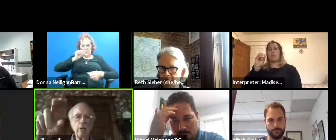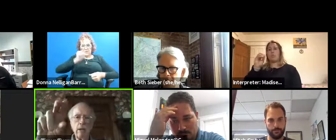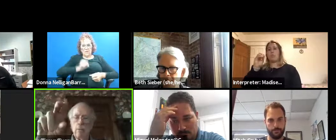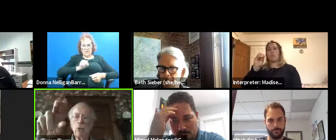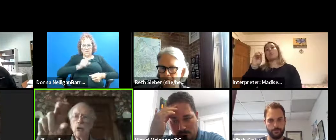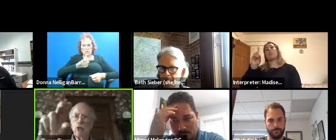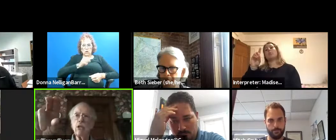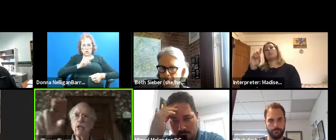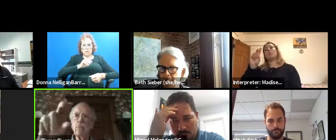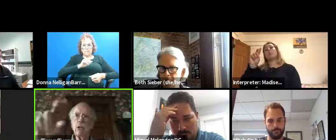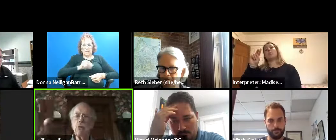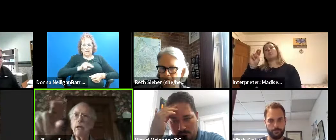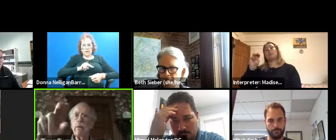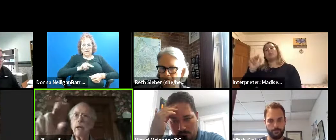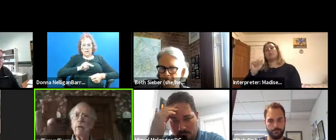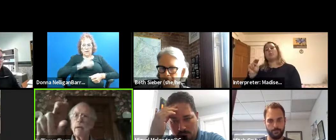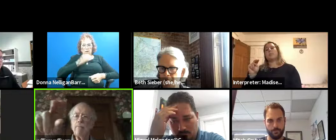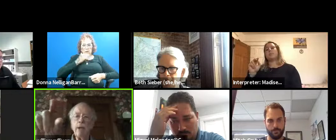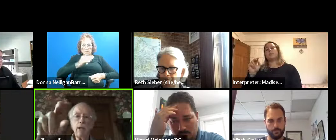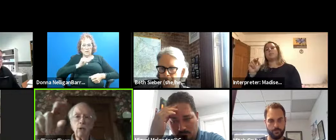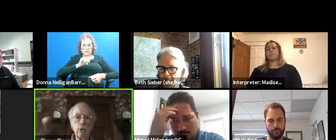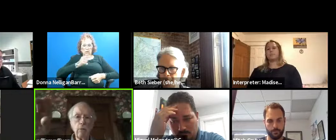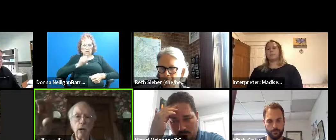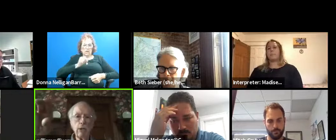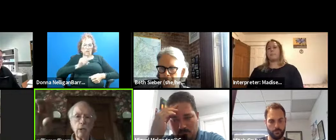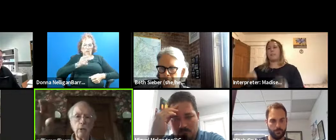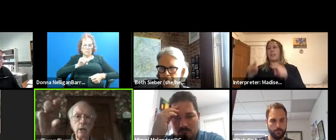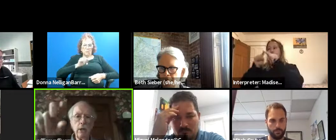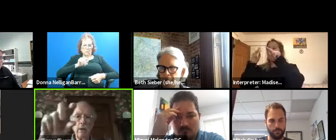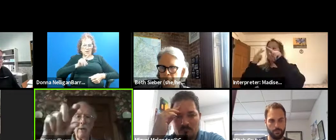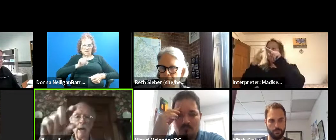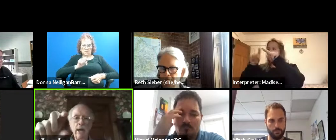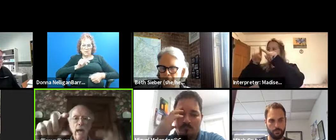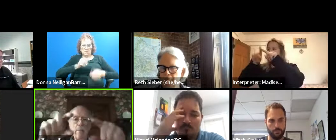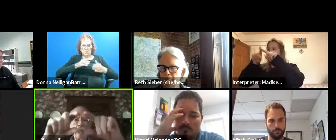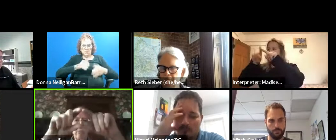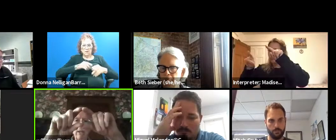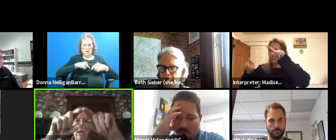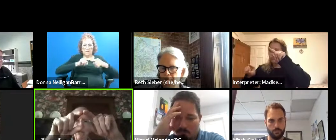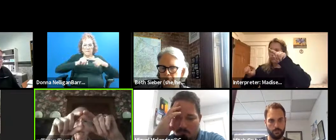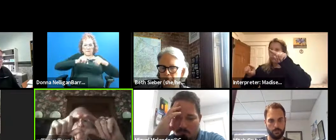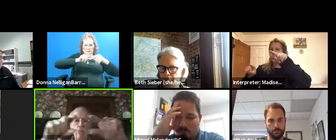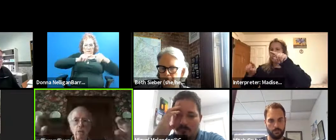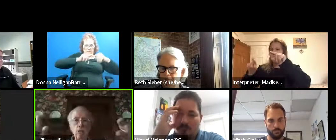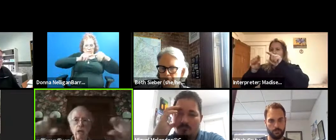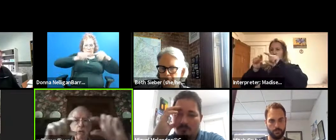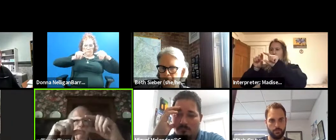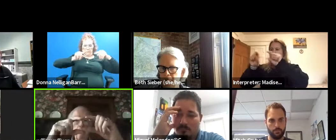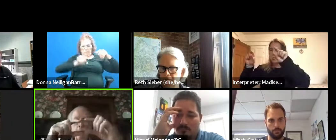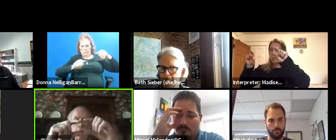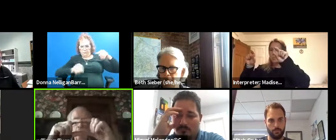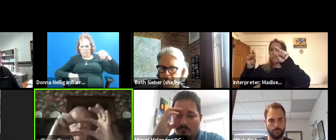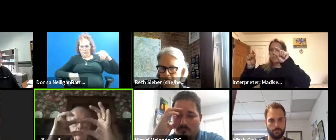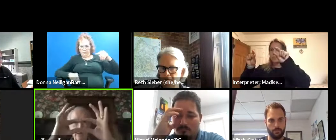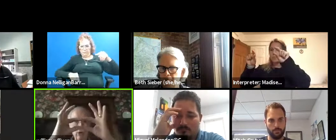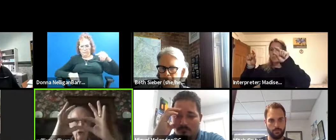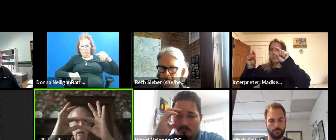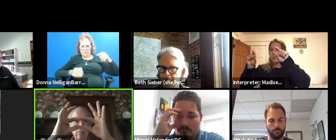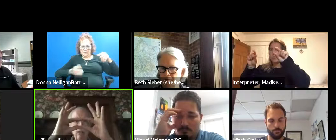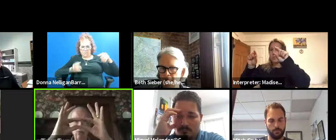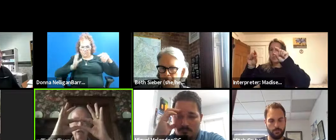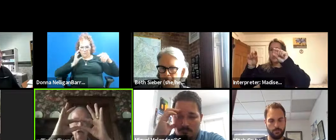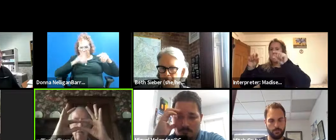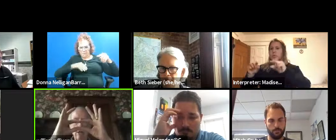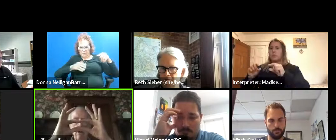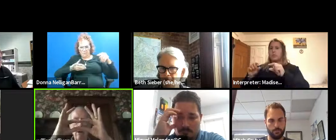right around, I don't remember which streets it is, but it's right around Colgate, Rochester. And it happens to be an election district that runs, it's